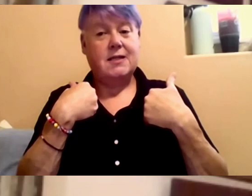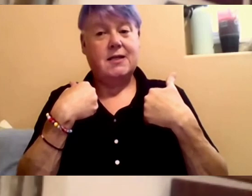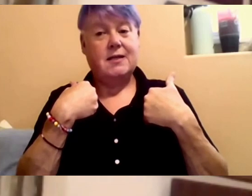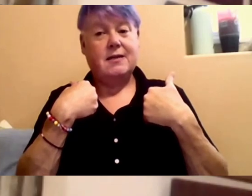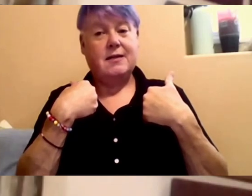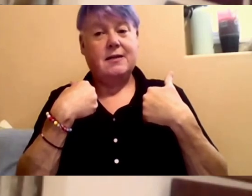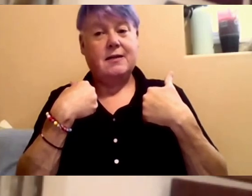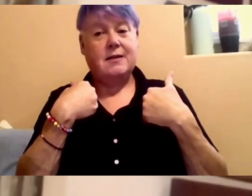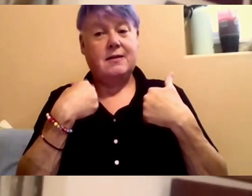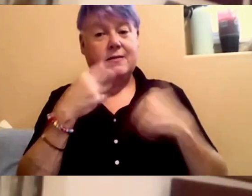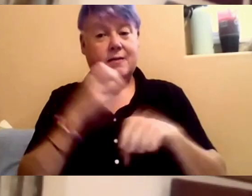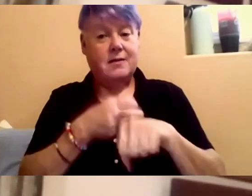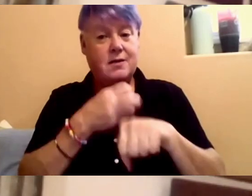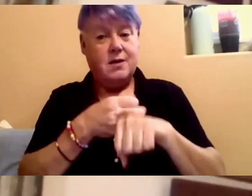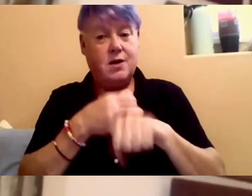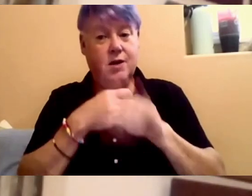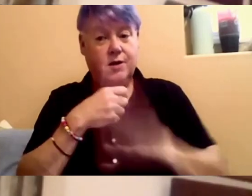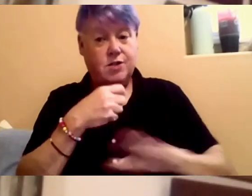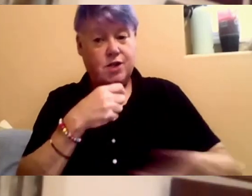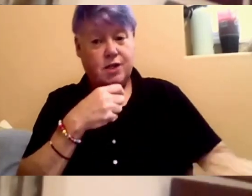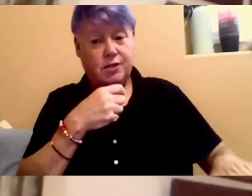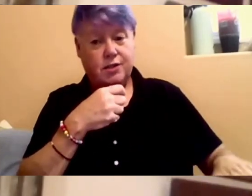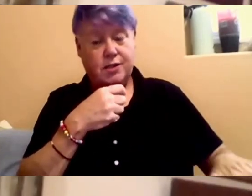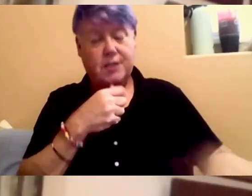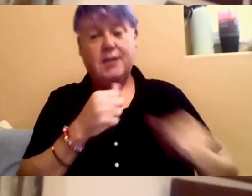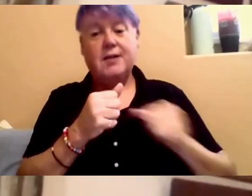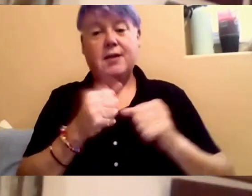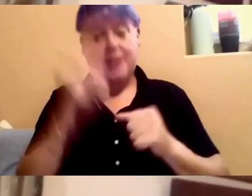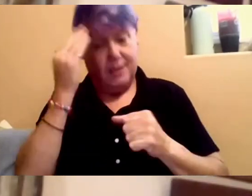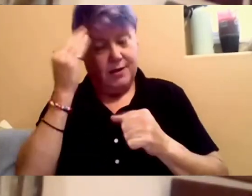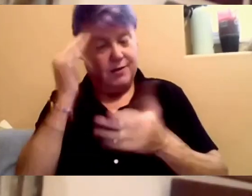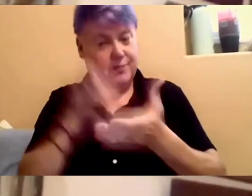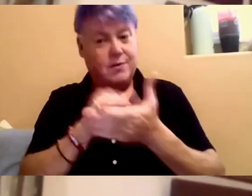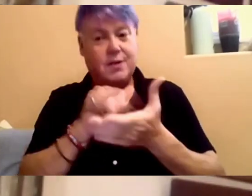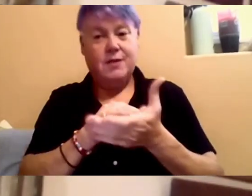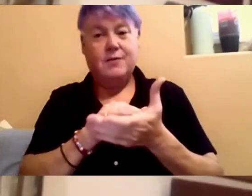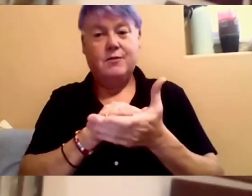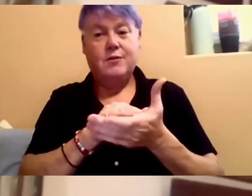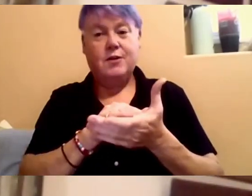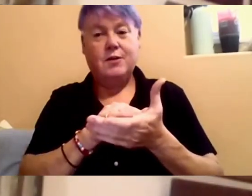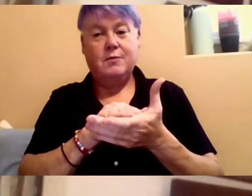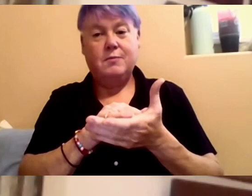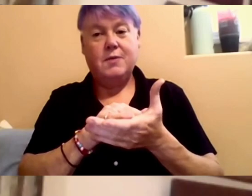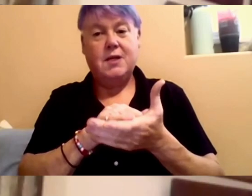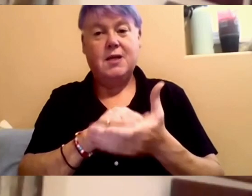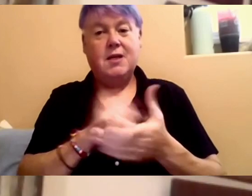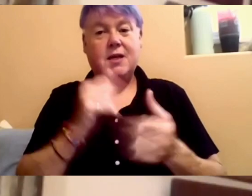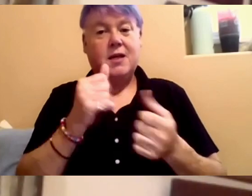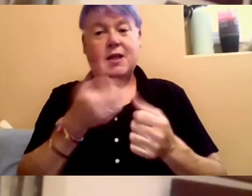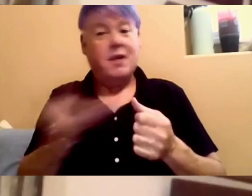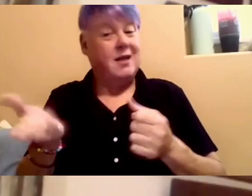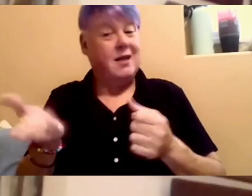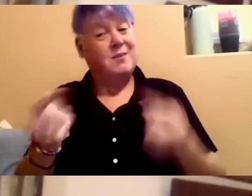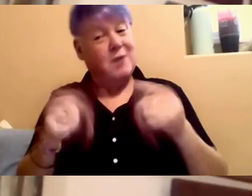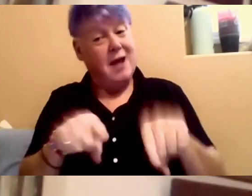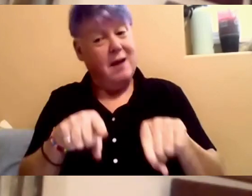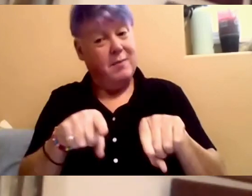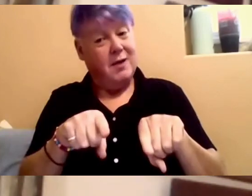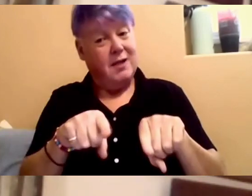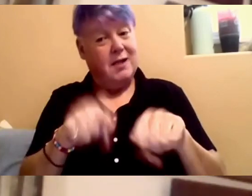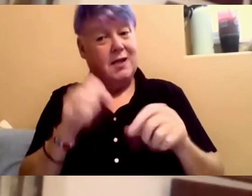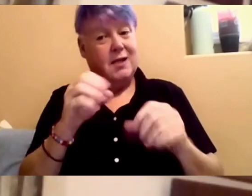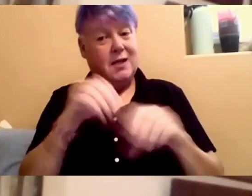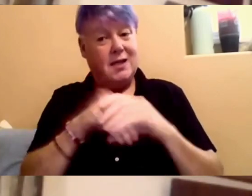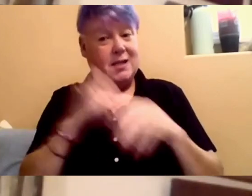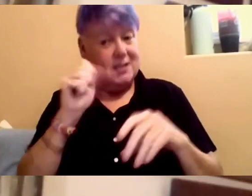very difficult childhood, I knew that there would be consequences for him in adulthood, and I wasn't